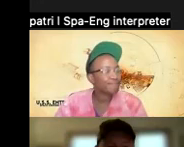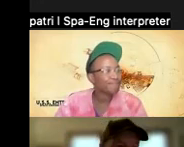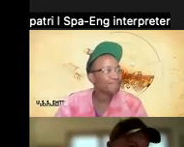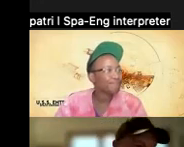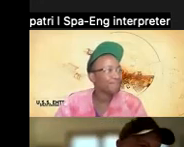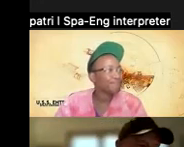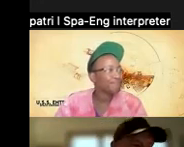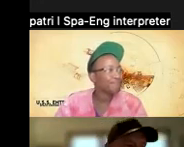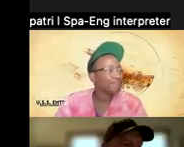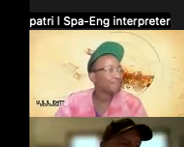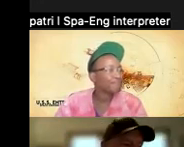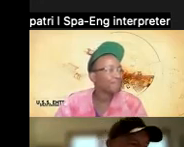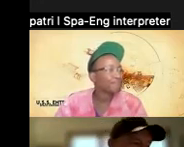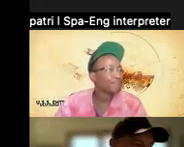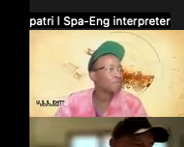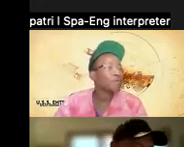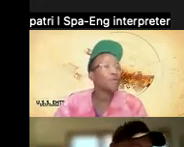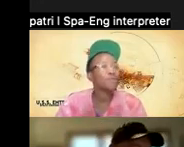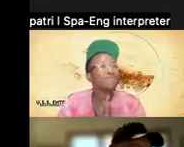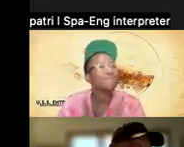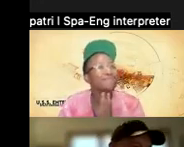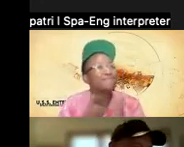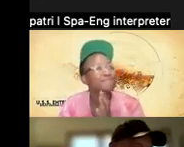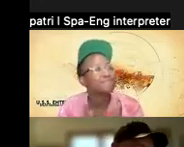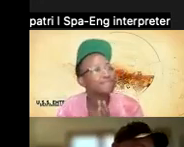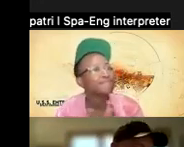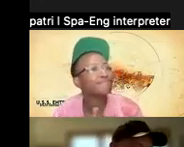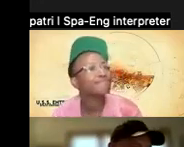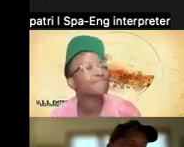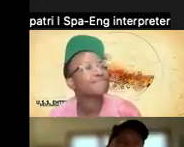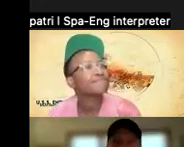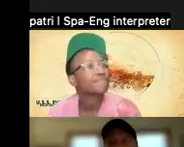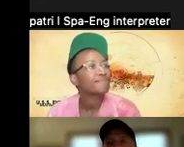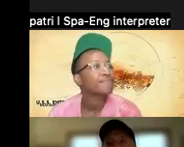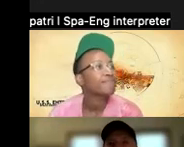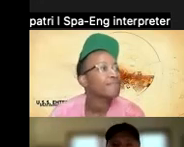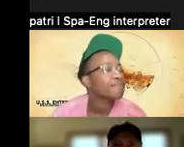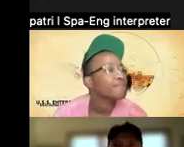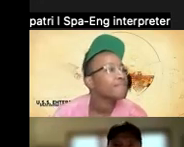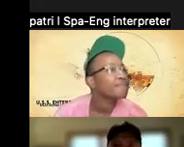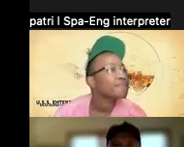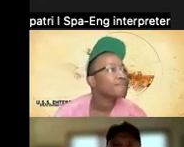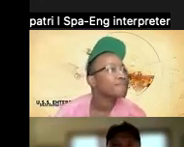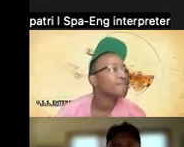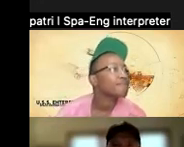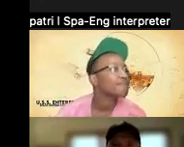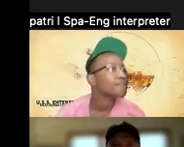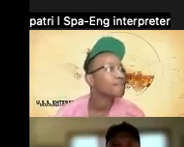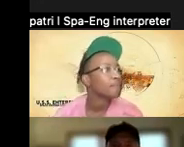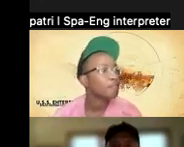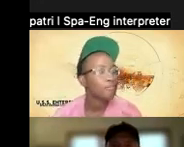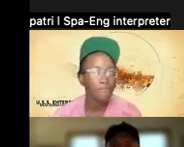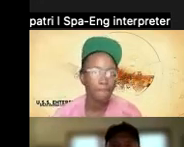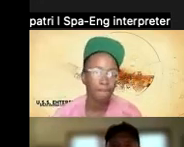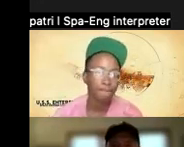Freedom Learning Series. We kicked off back in February, building from years-long work, of course, that folks that including that you'll